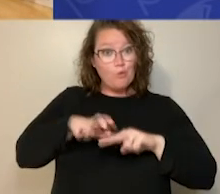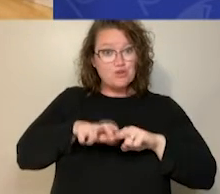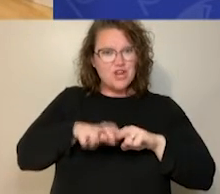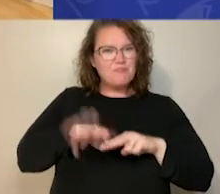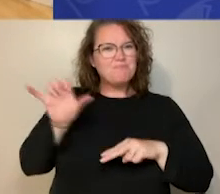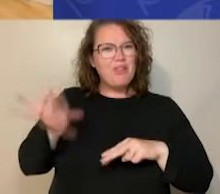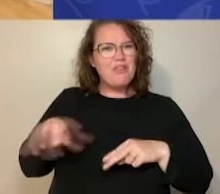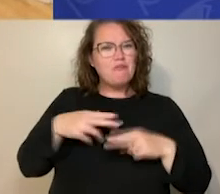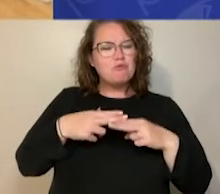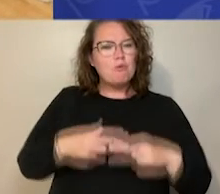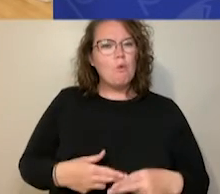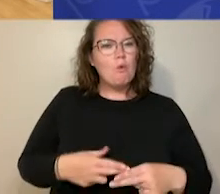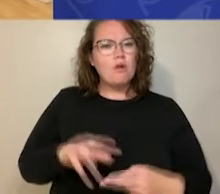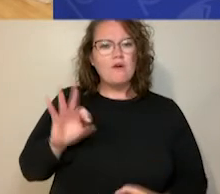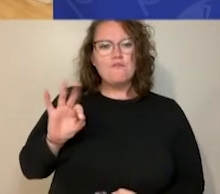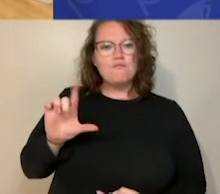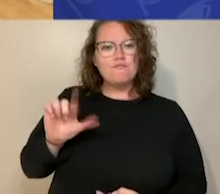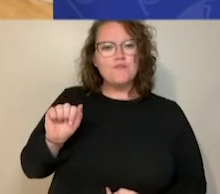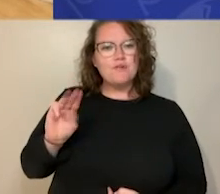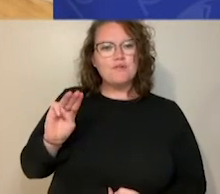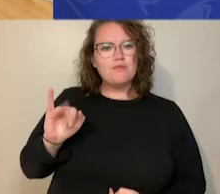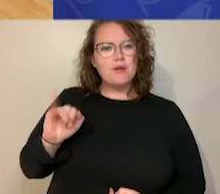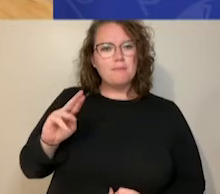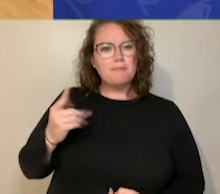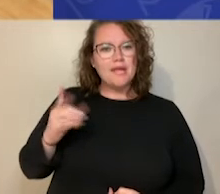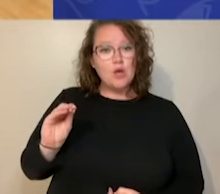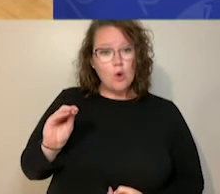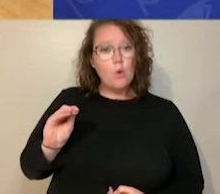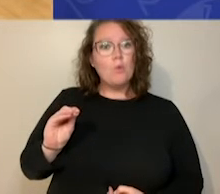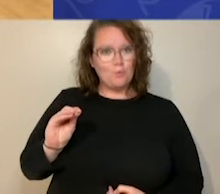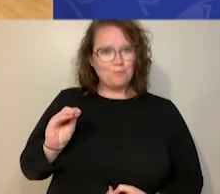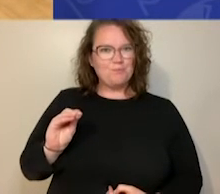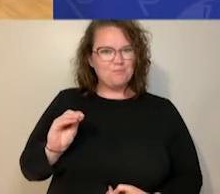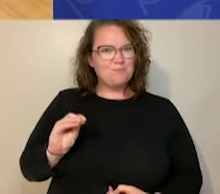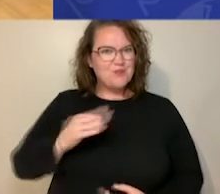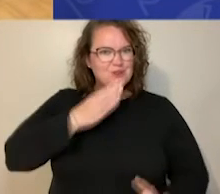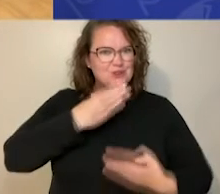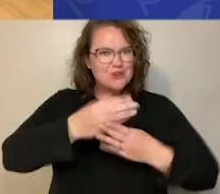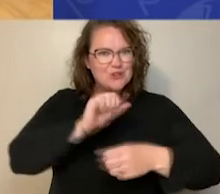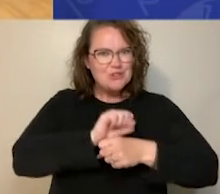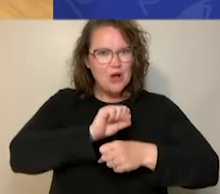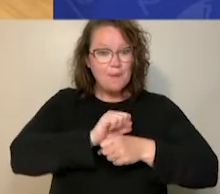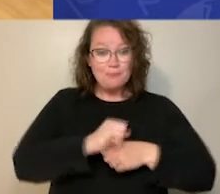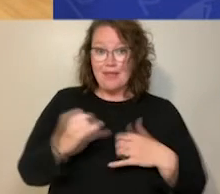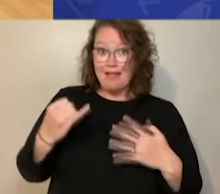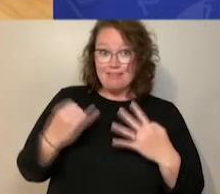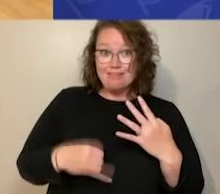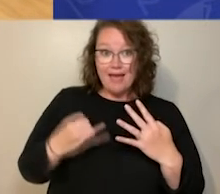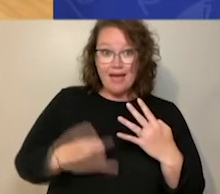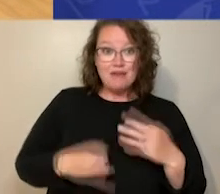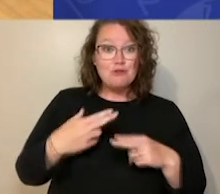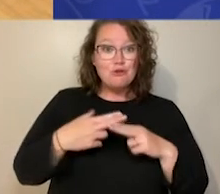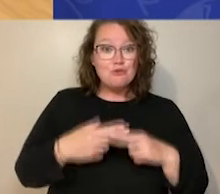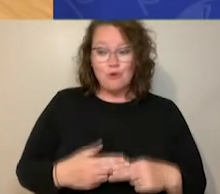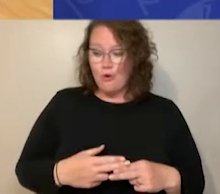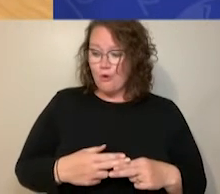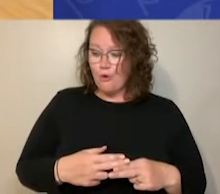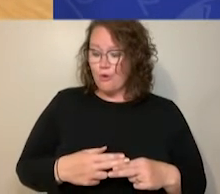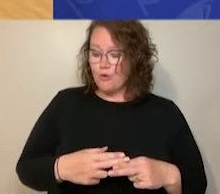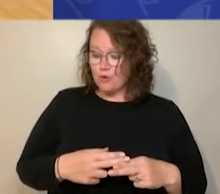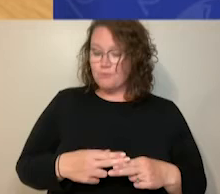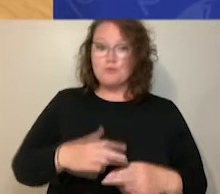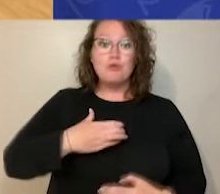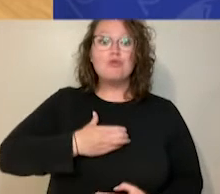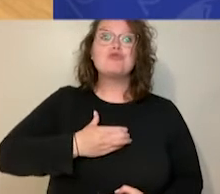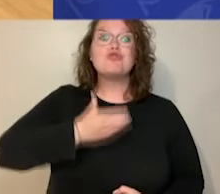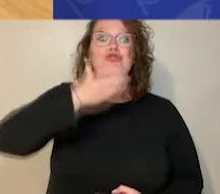job. And the last pose we're going to try today is the giraffe pose. Now, what you know about giraffes are,